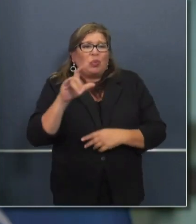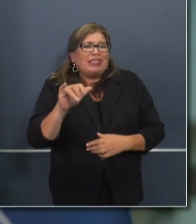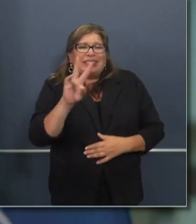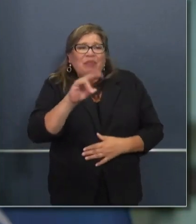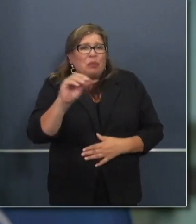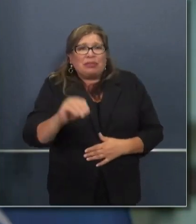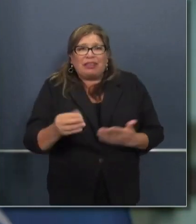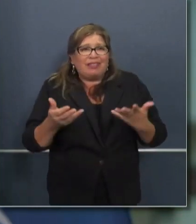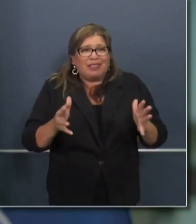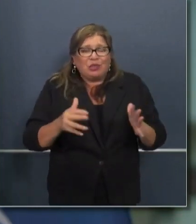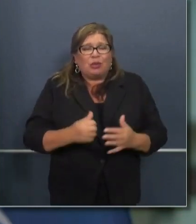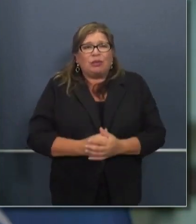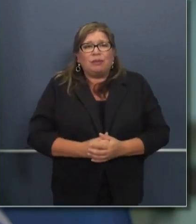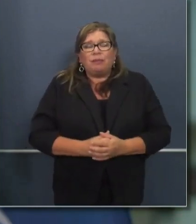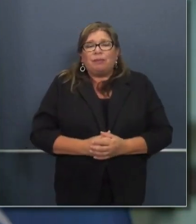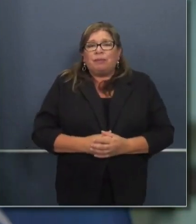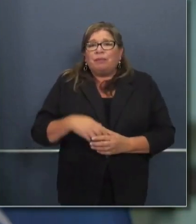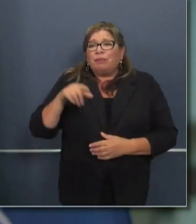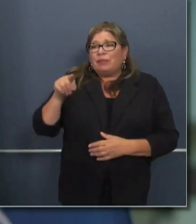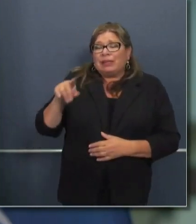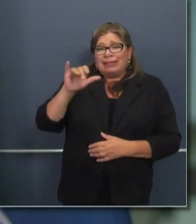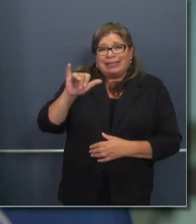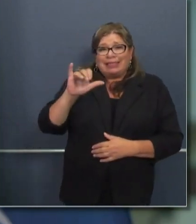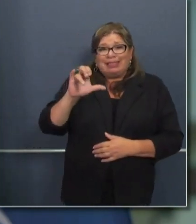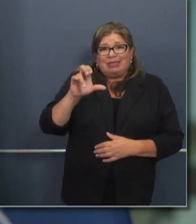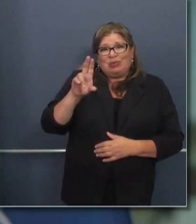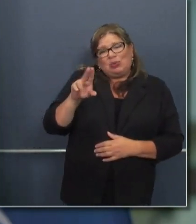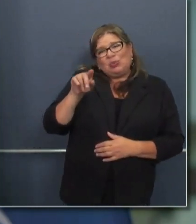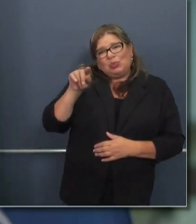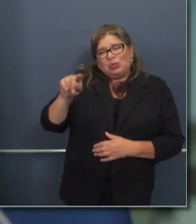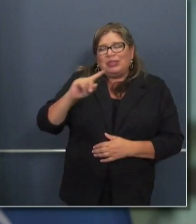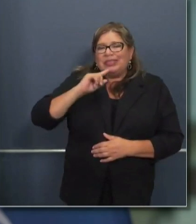utilized. ICUs have always been consistently in the higher